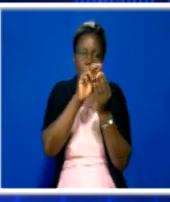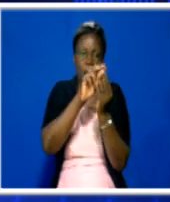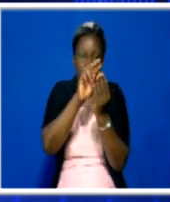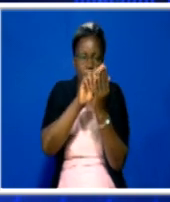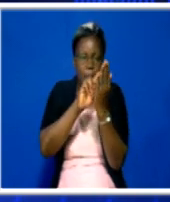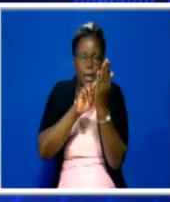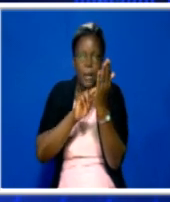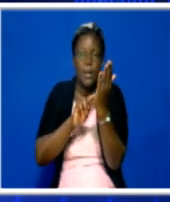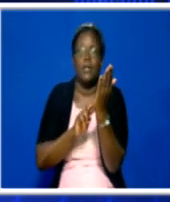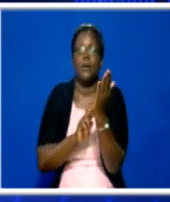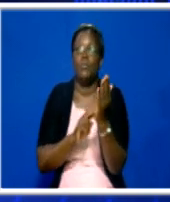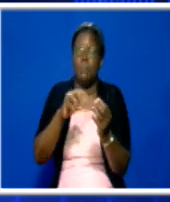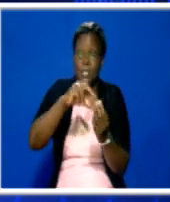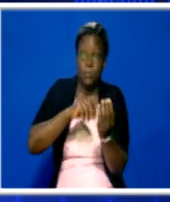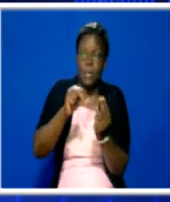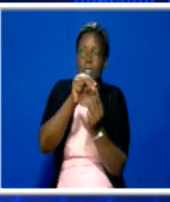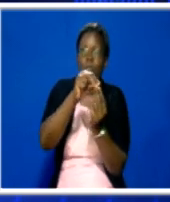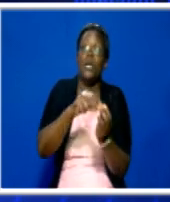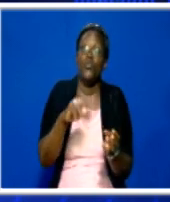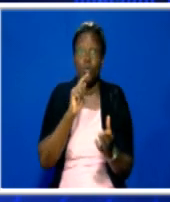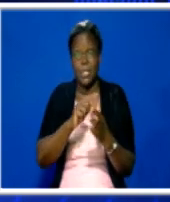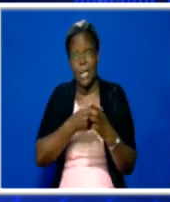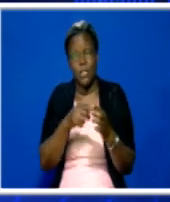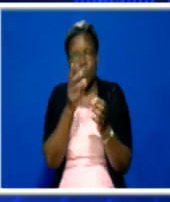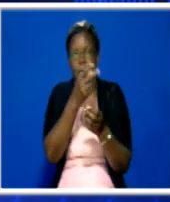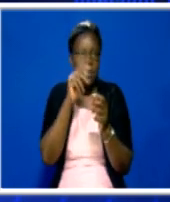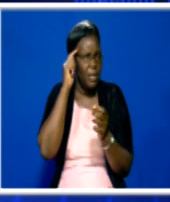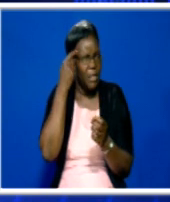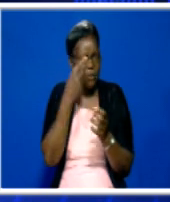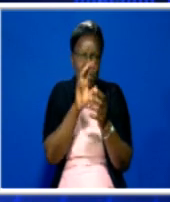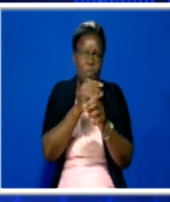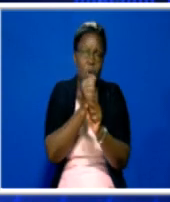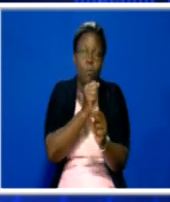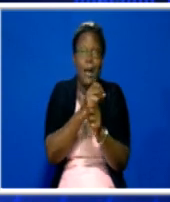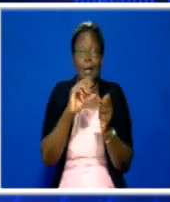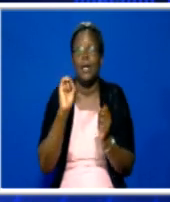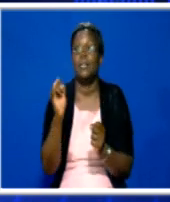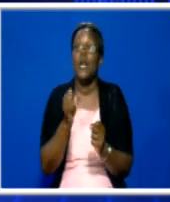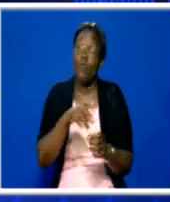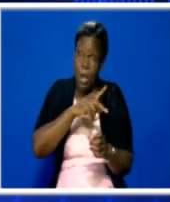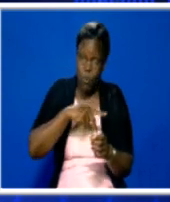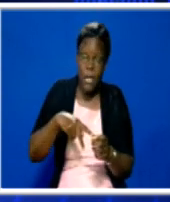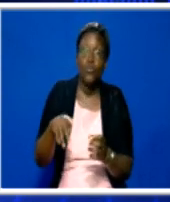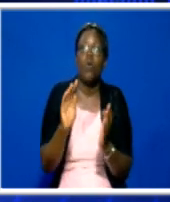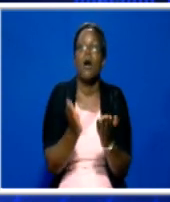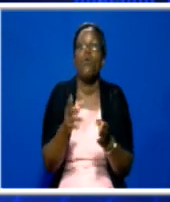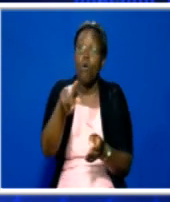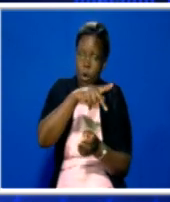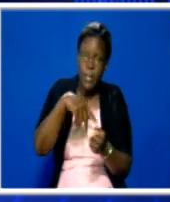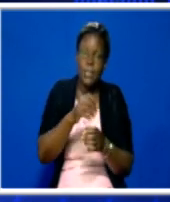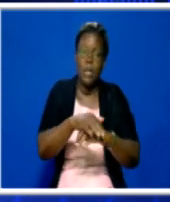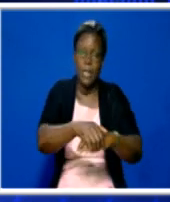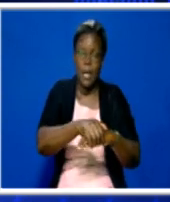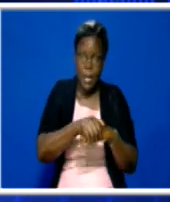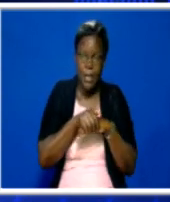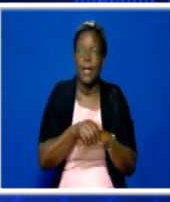specifically hobbies. So start thinking about what your hobbies are and how exactly you're going to express them. We're going to have all this in our English